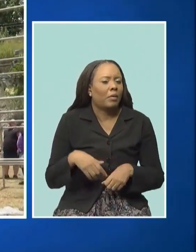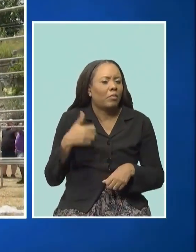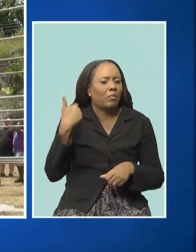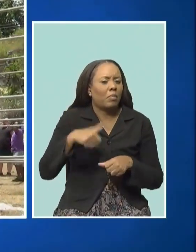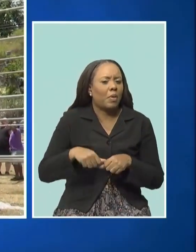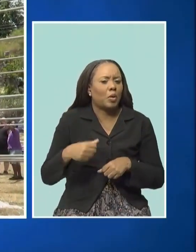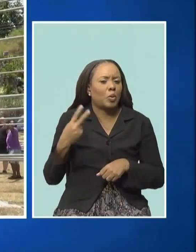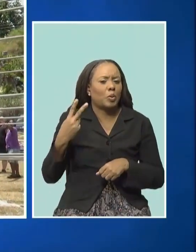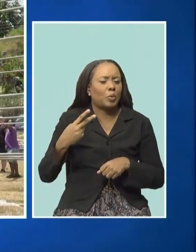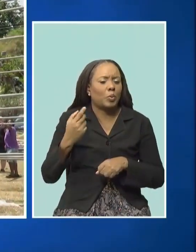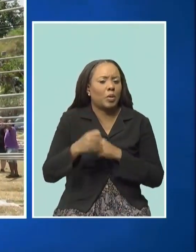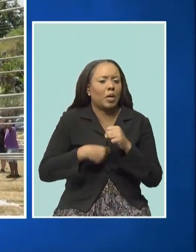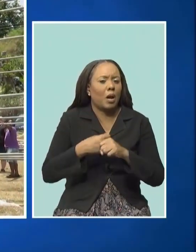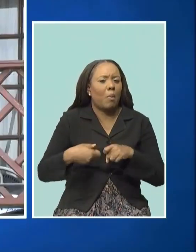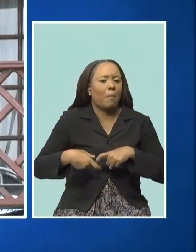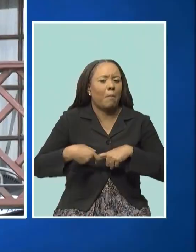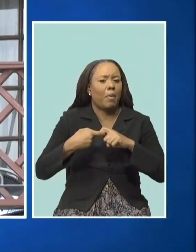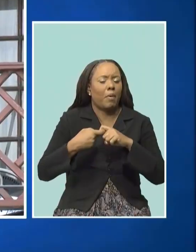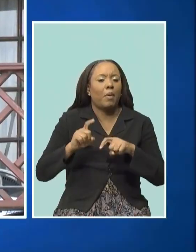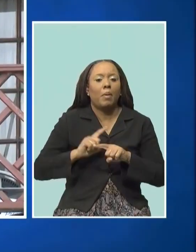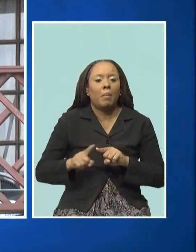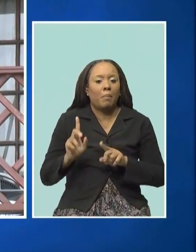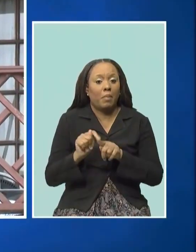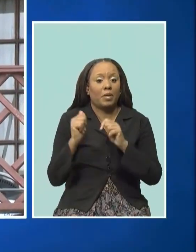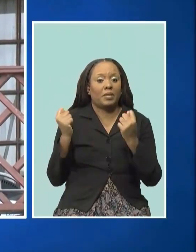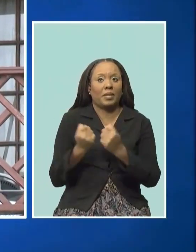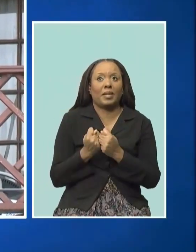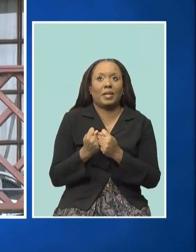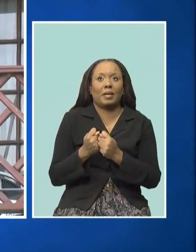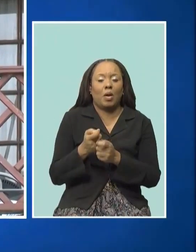COVID-19 pandemic, the team successfully hoisted a